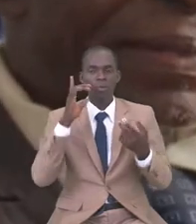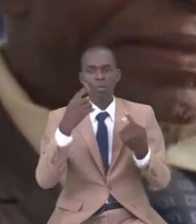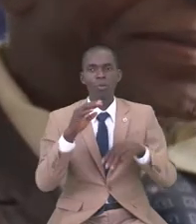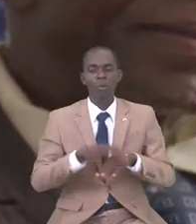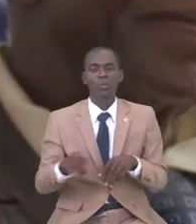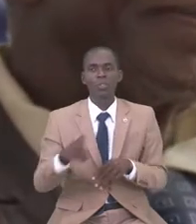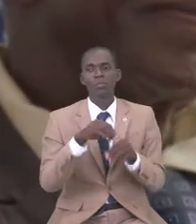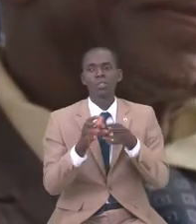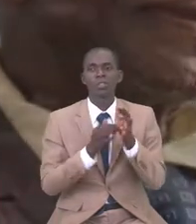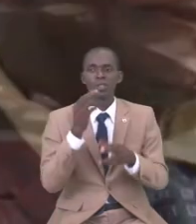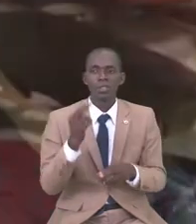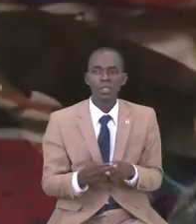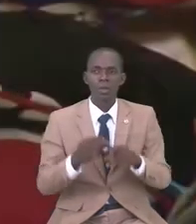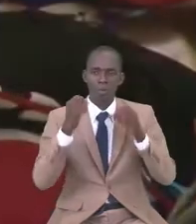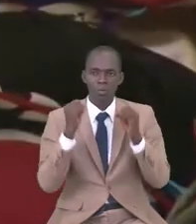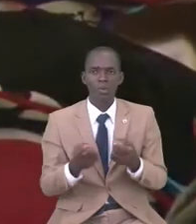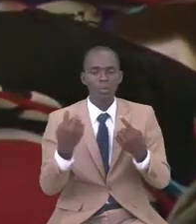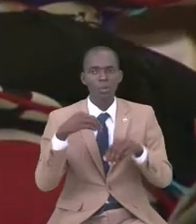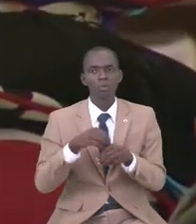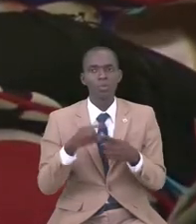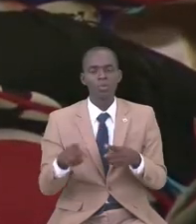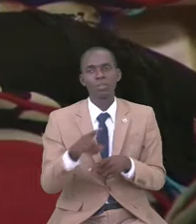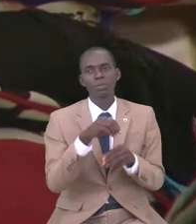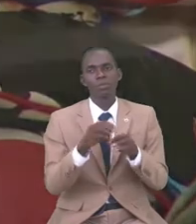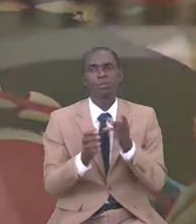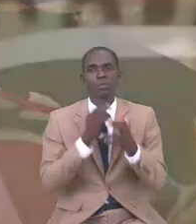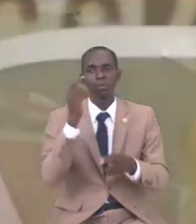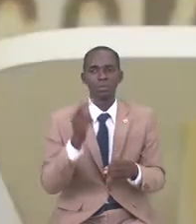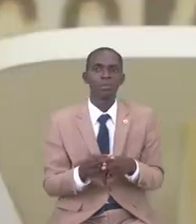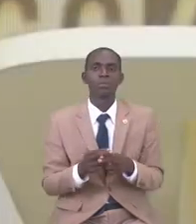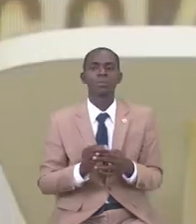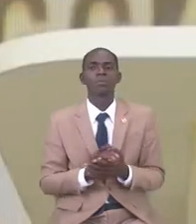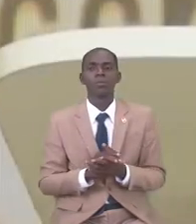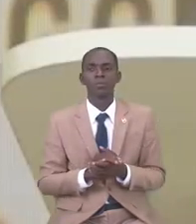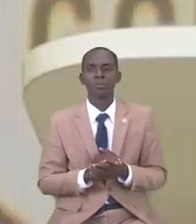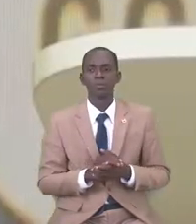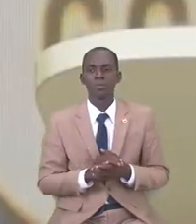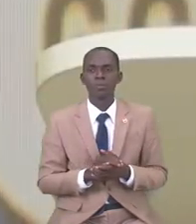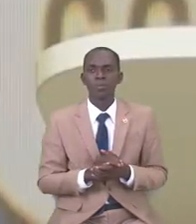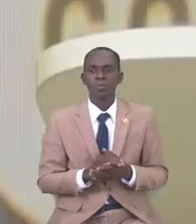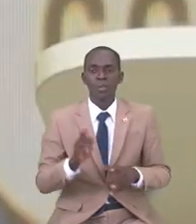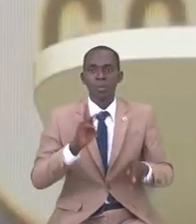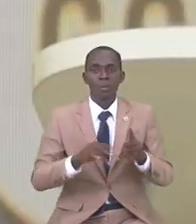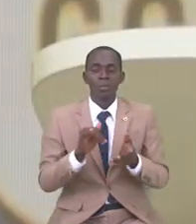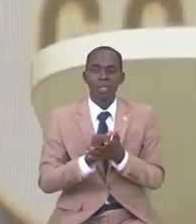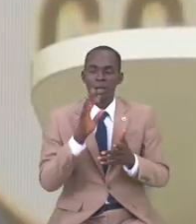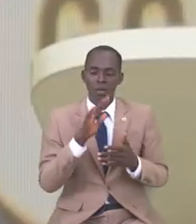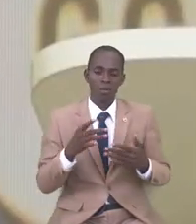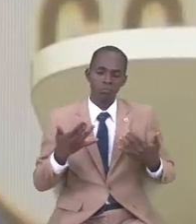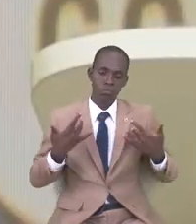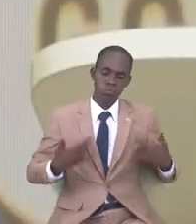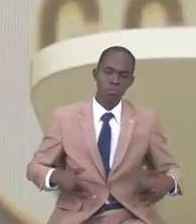Amen. Power will come to them. Amen. The people who are discouraged will come. Those who are despondent will come. Those